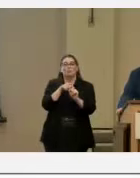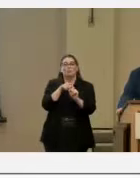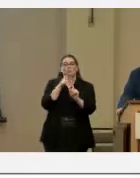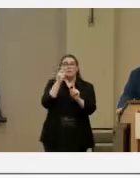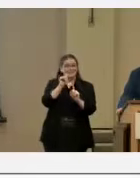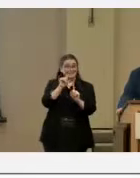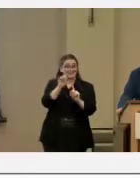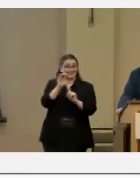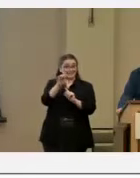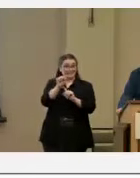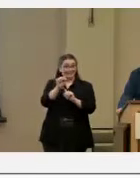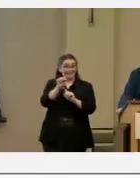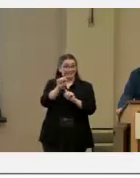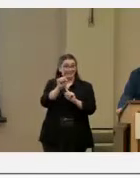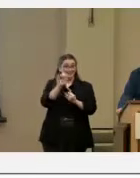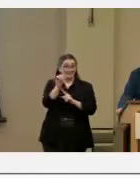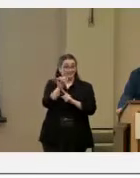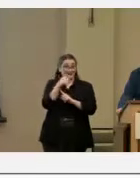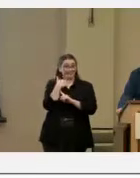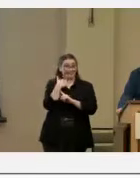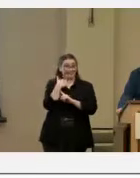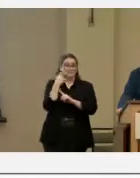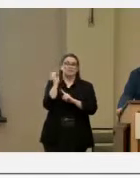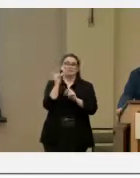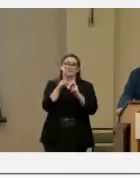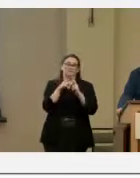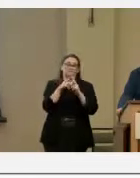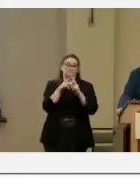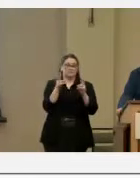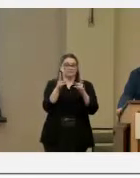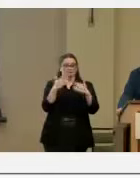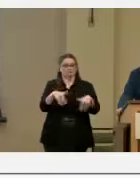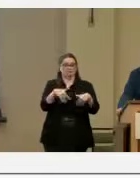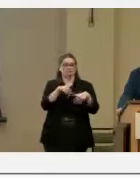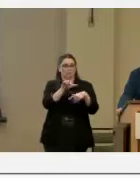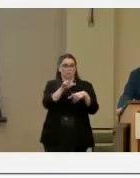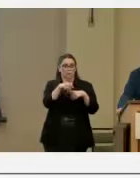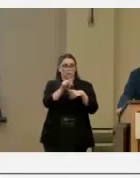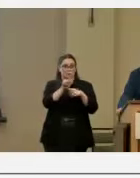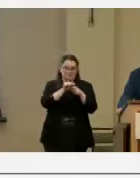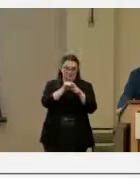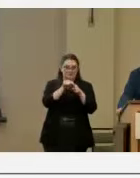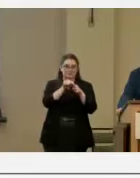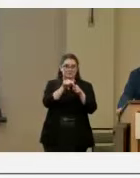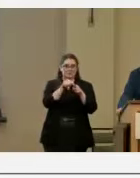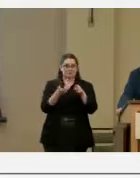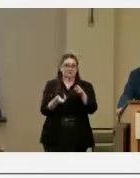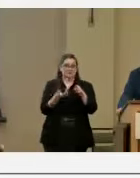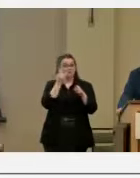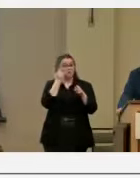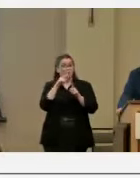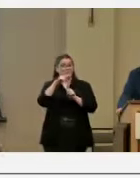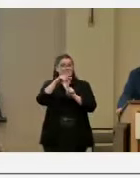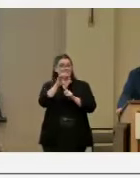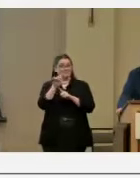have T-cell antibodies, this is very, very lupus specific, because if you have